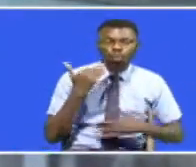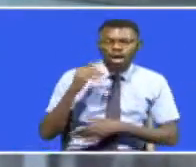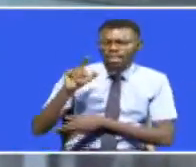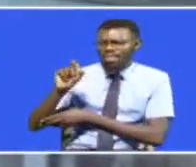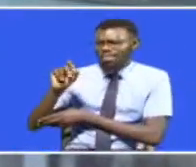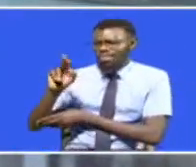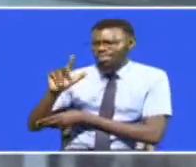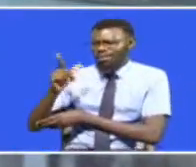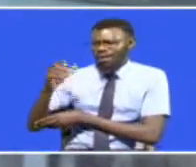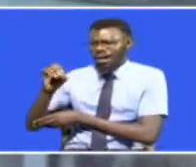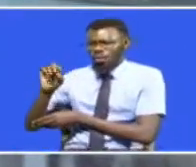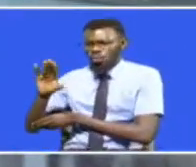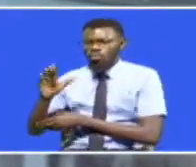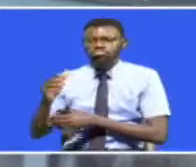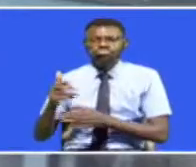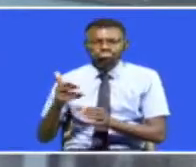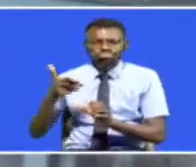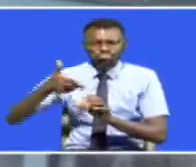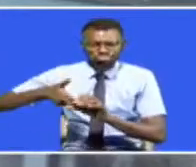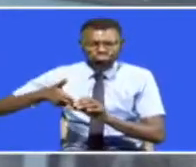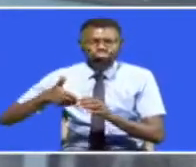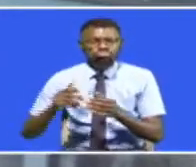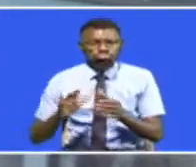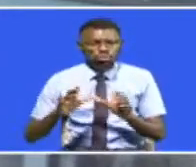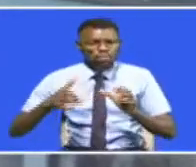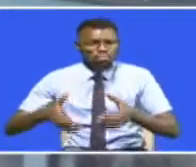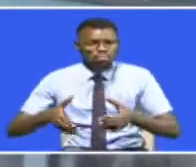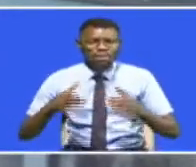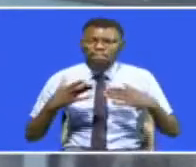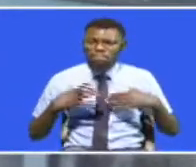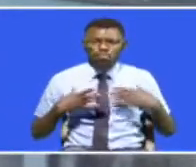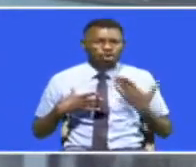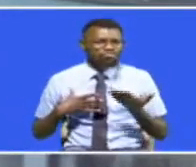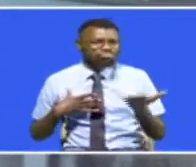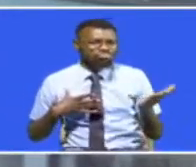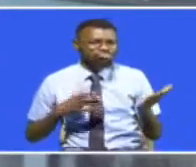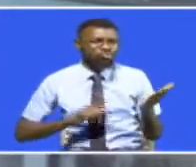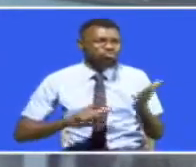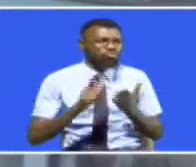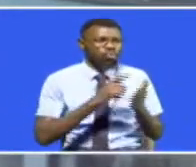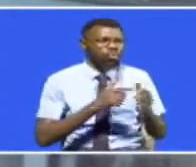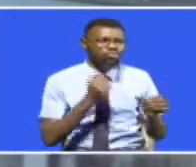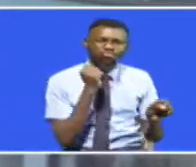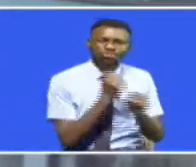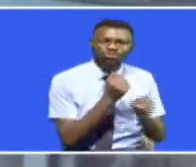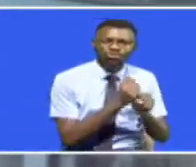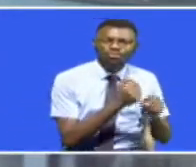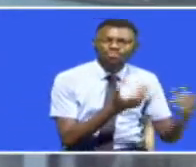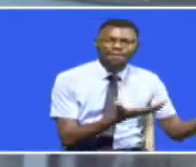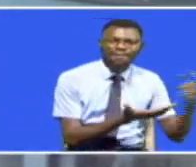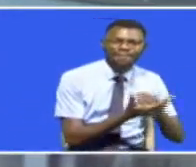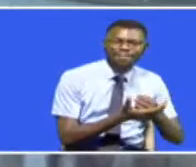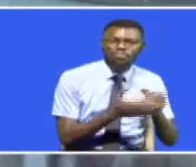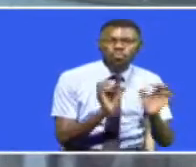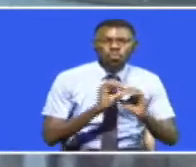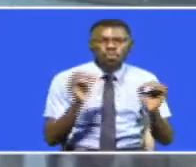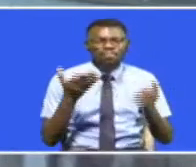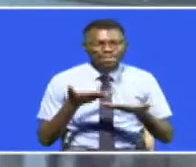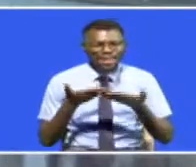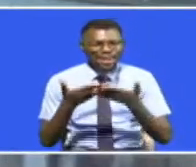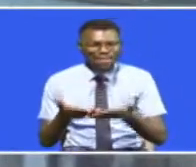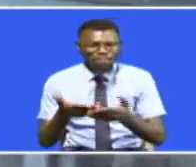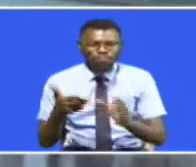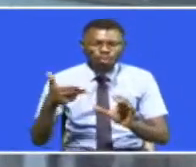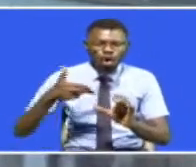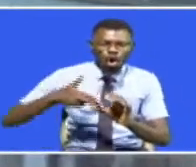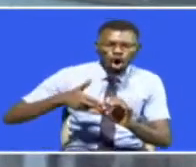Company to adequately involve the local community in its oil exploration and crude oil extraction project in